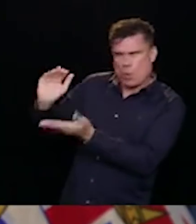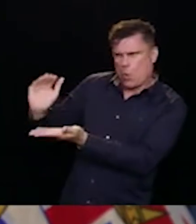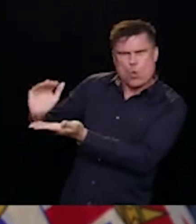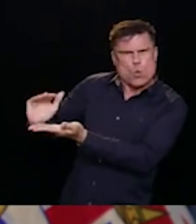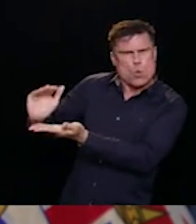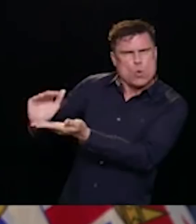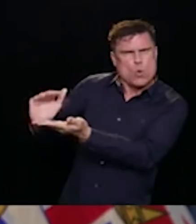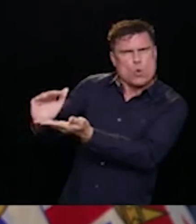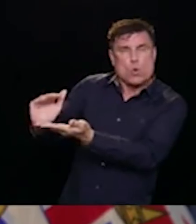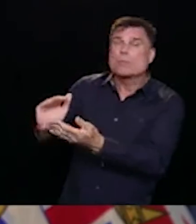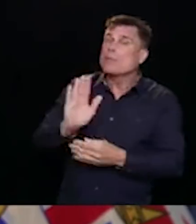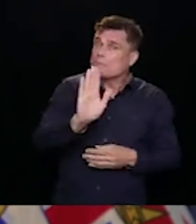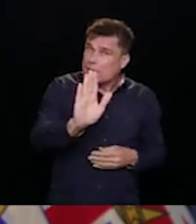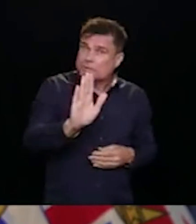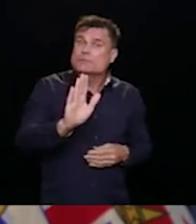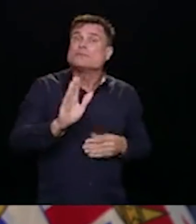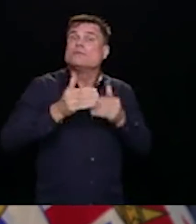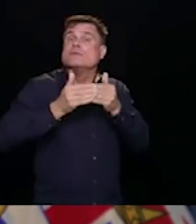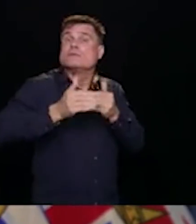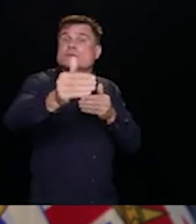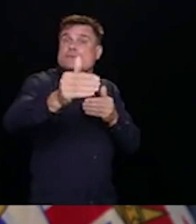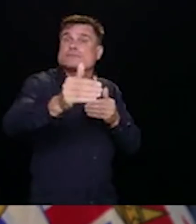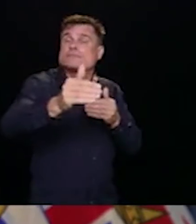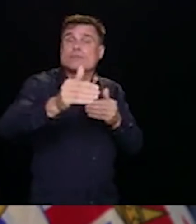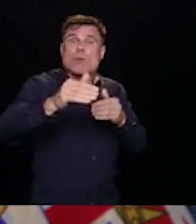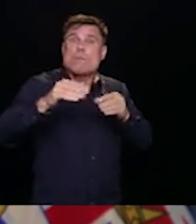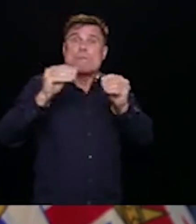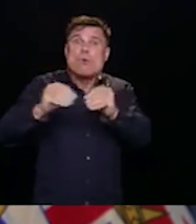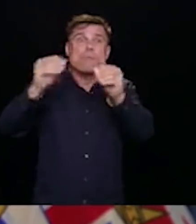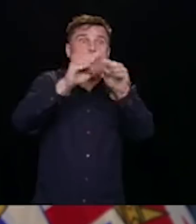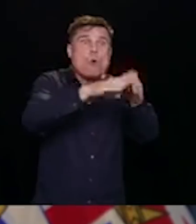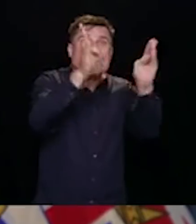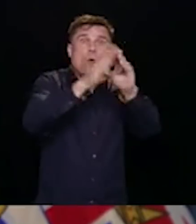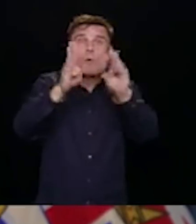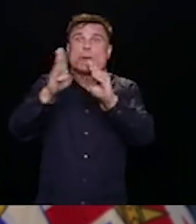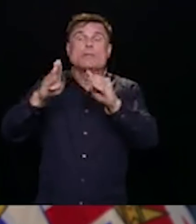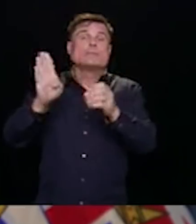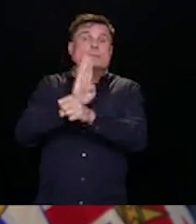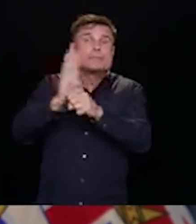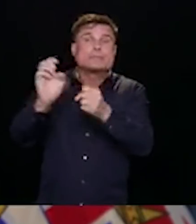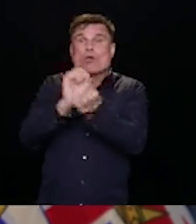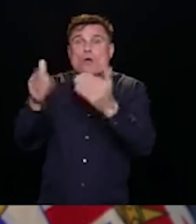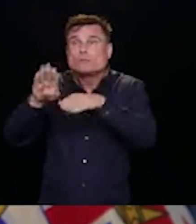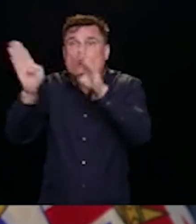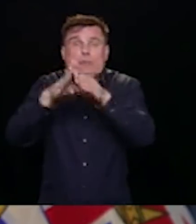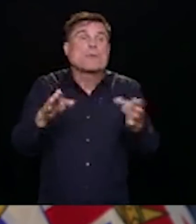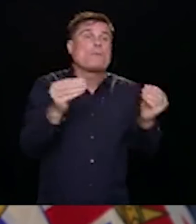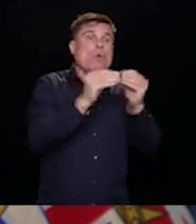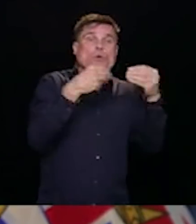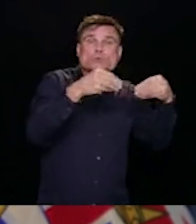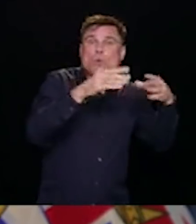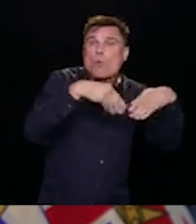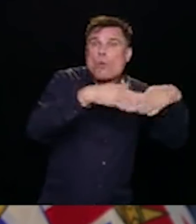more contacts, as more stores, as more businesses, as more things open, as we travel more, we are going to have